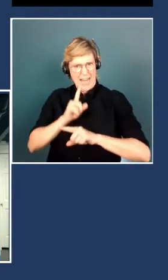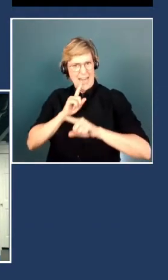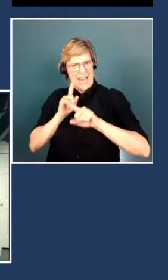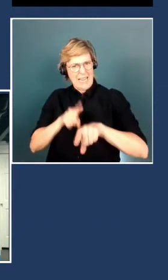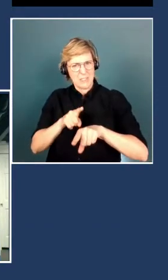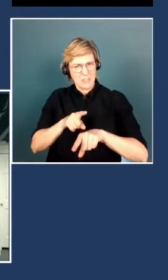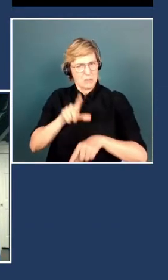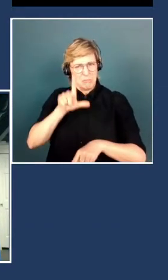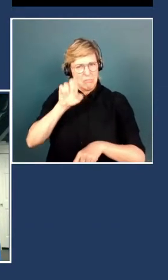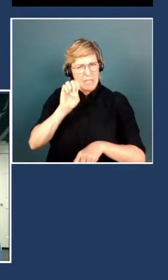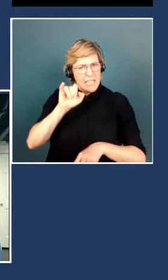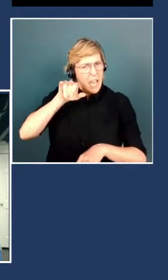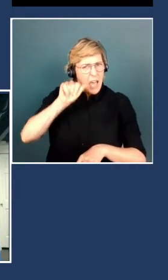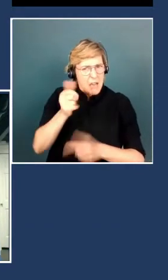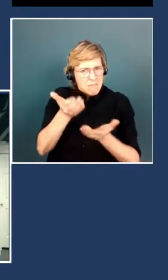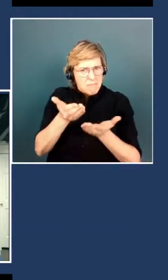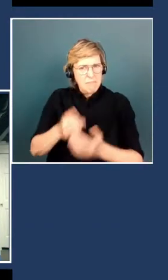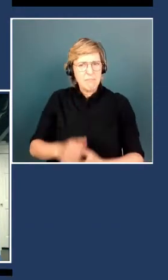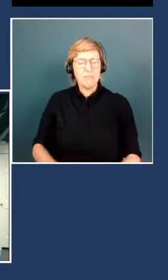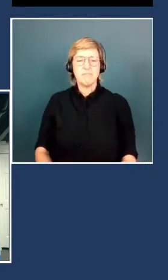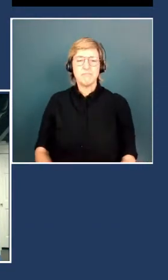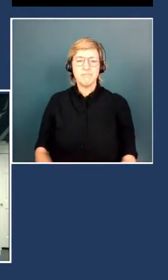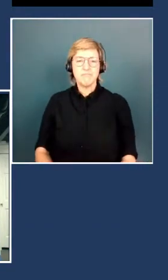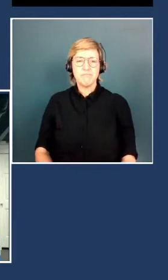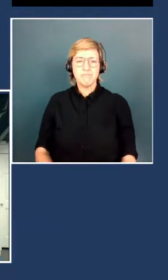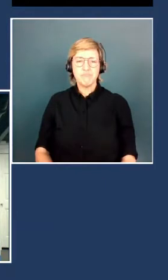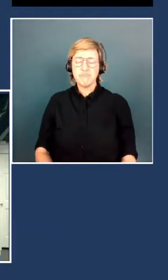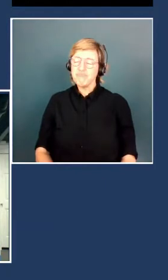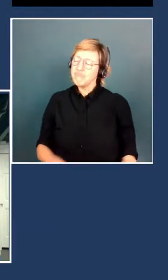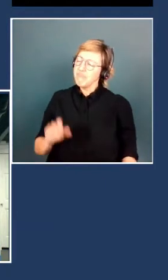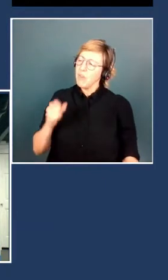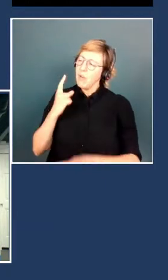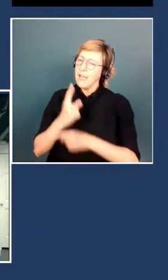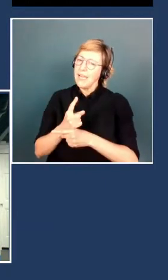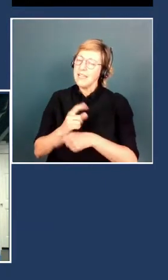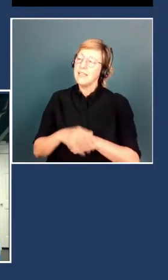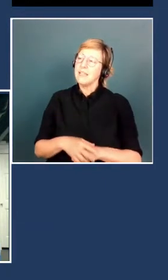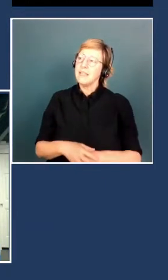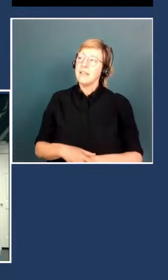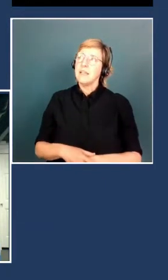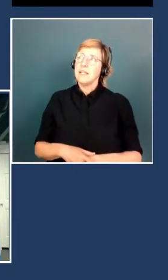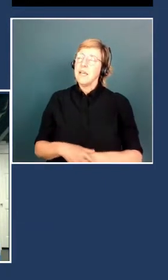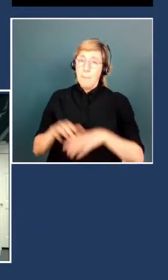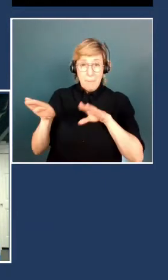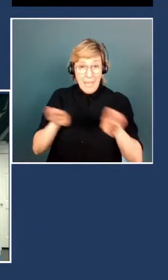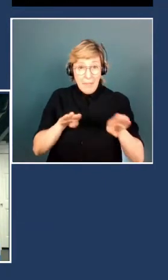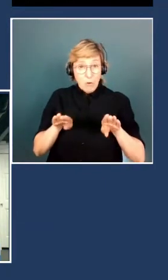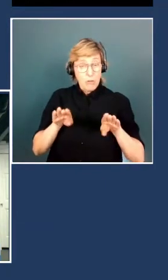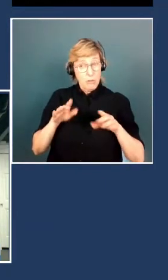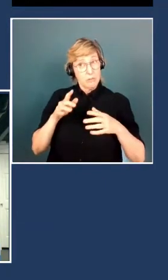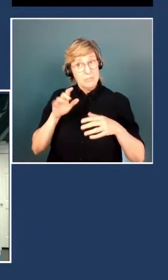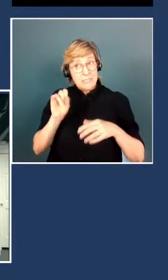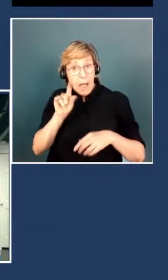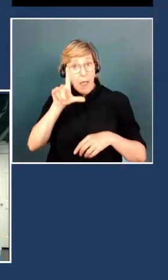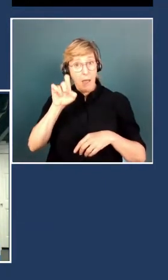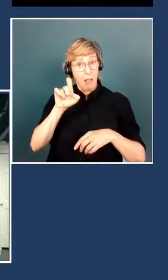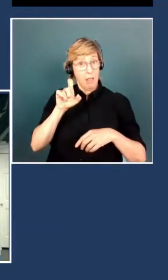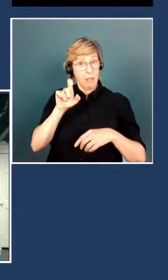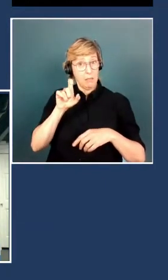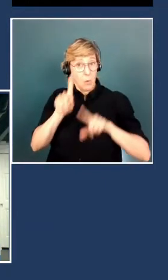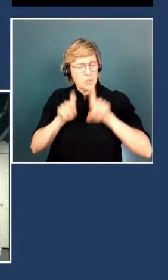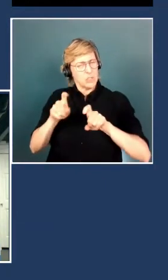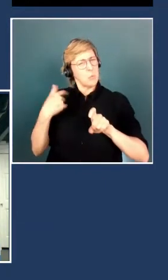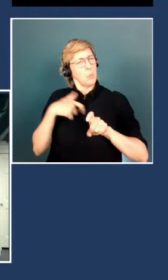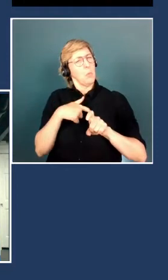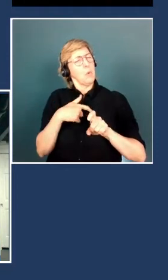think? Right. So when it comes to behavioral style interview questions, we're really looking for specific examples that are